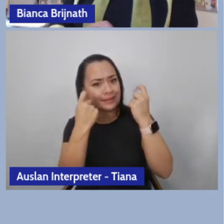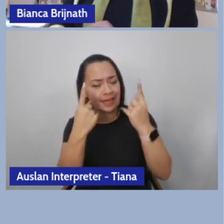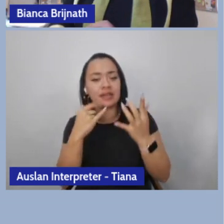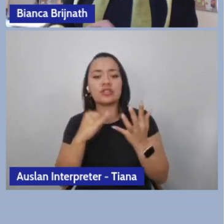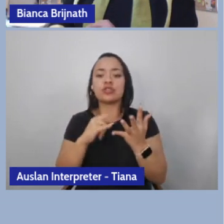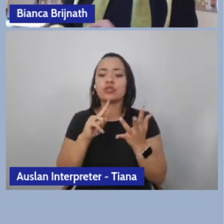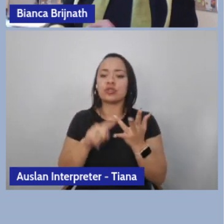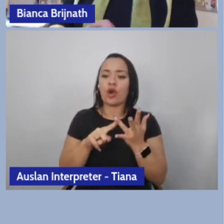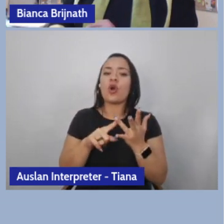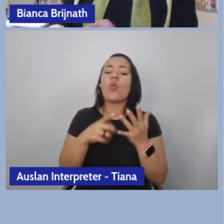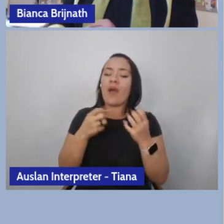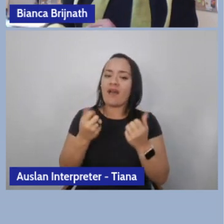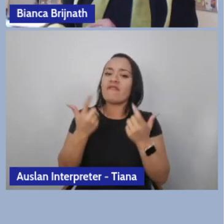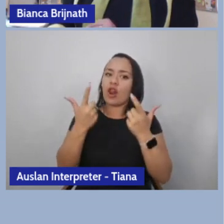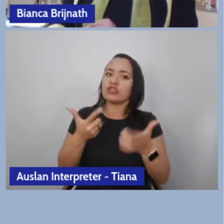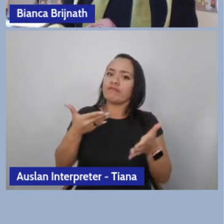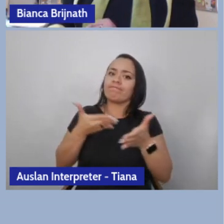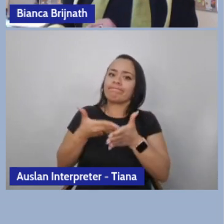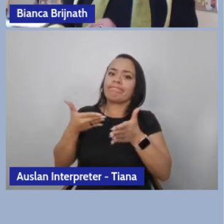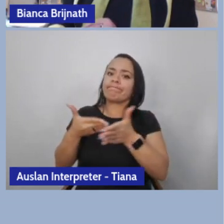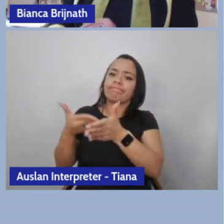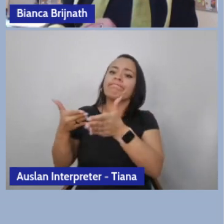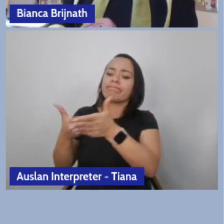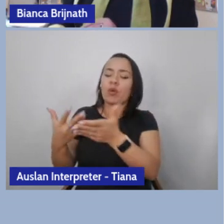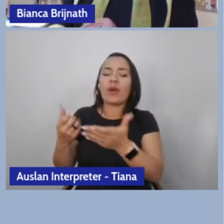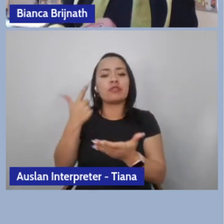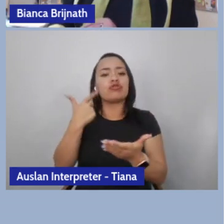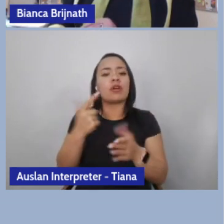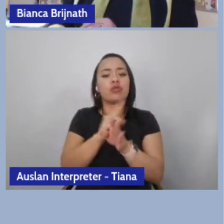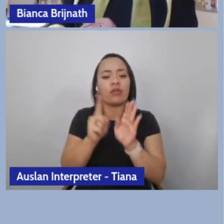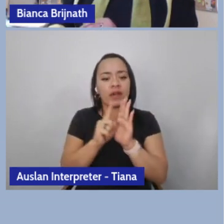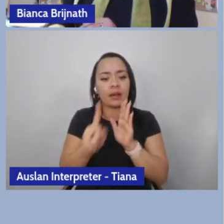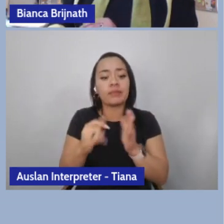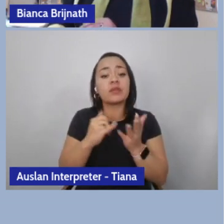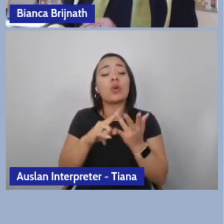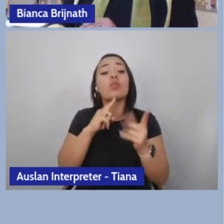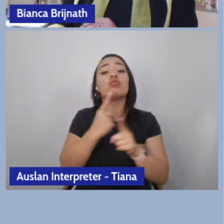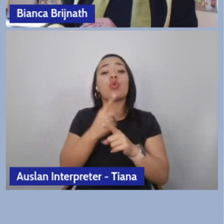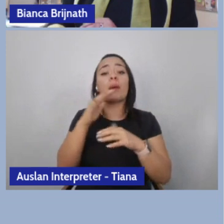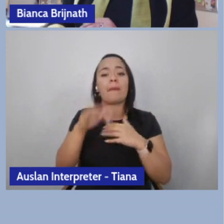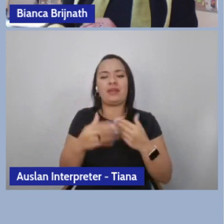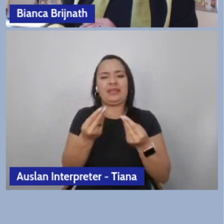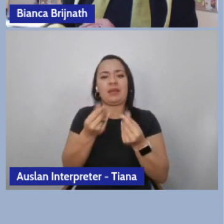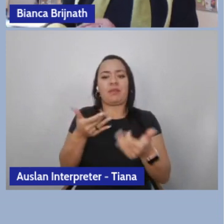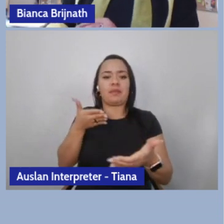hurdles to overcome. So let's talk about some of those hurdles.